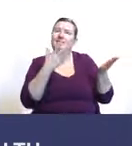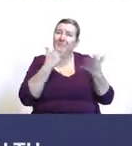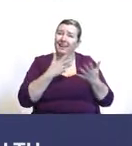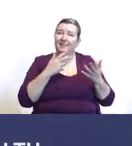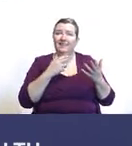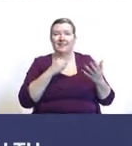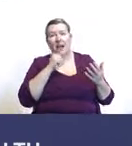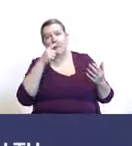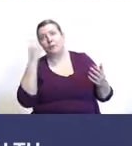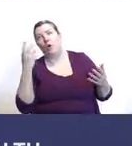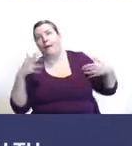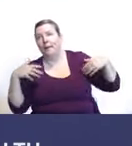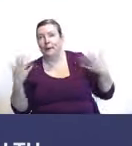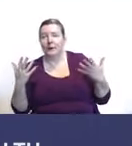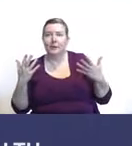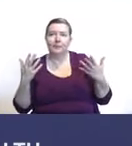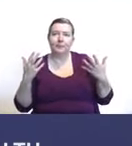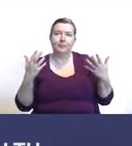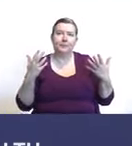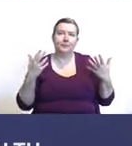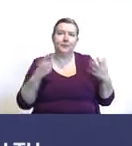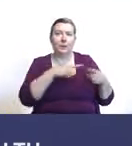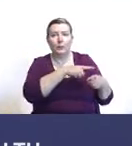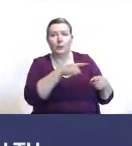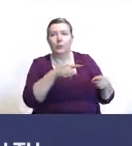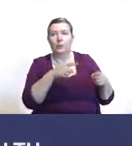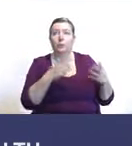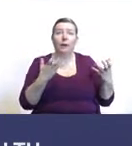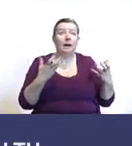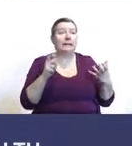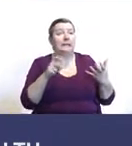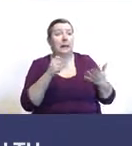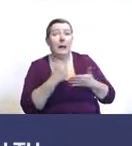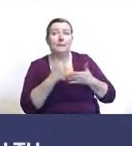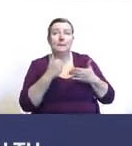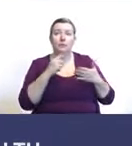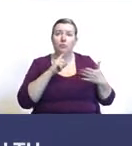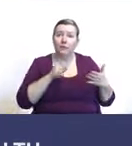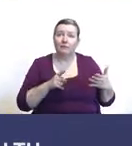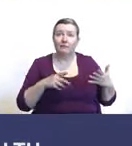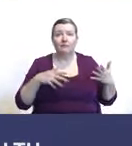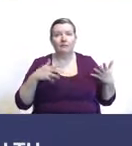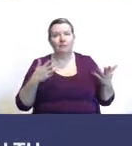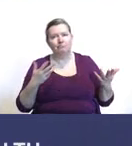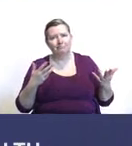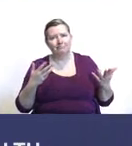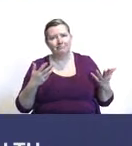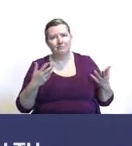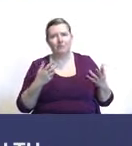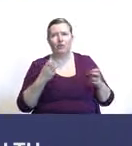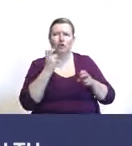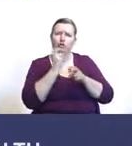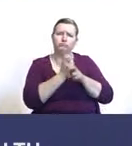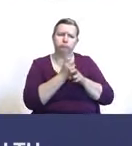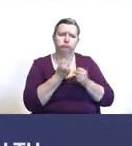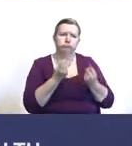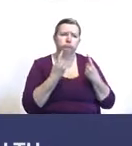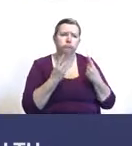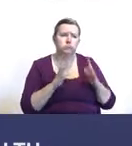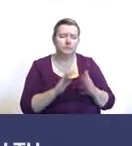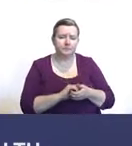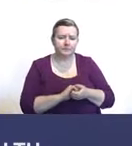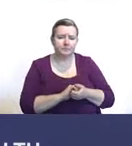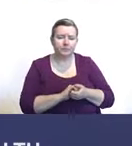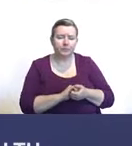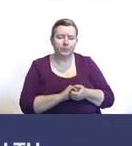lack of good intentions by the individuals. So it does require that heavy lift. And again, this will give